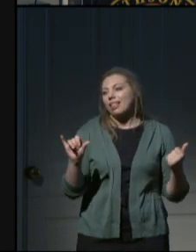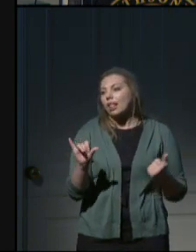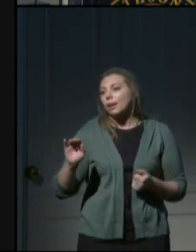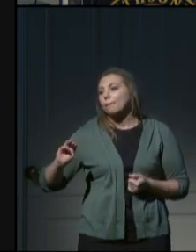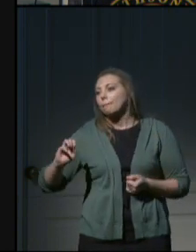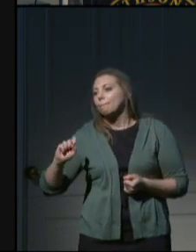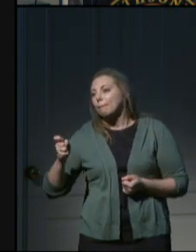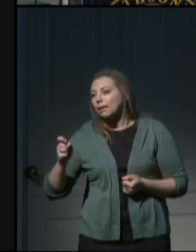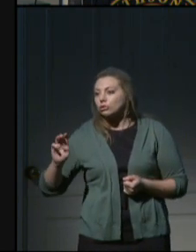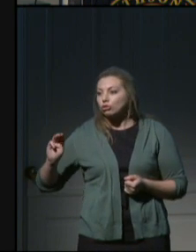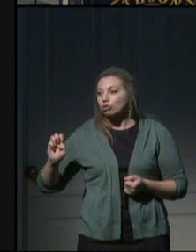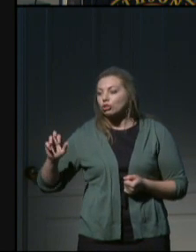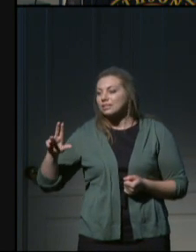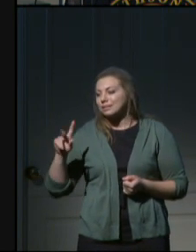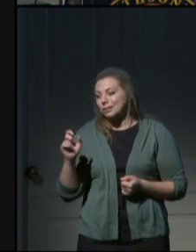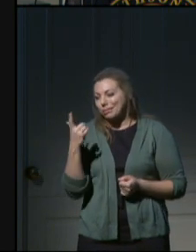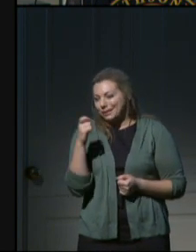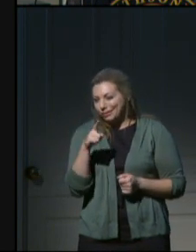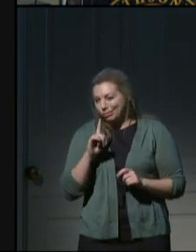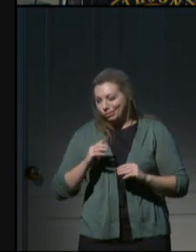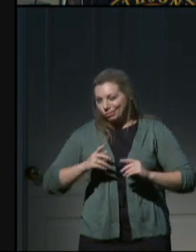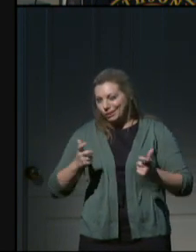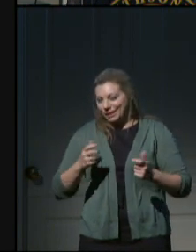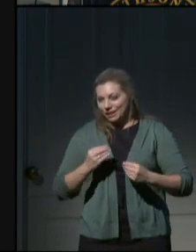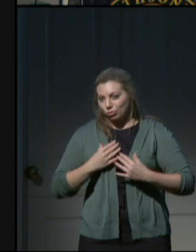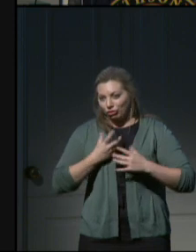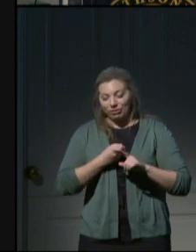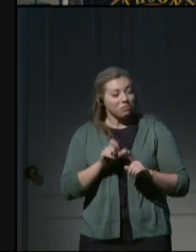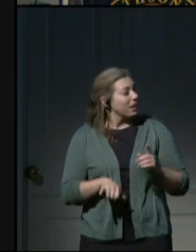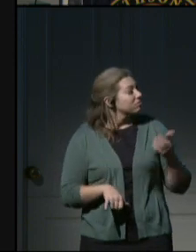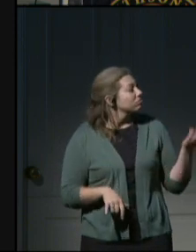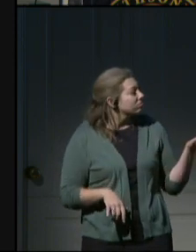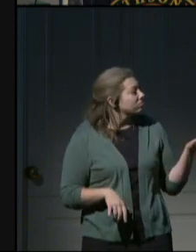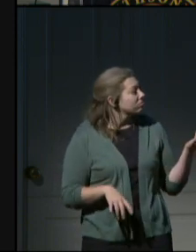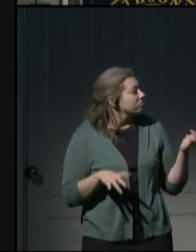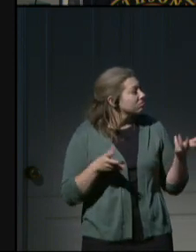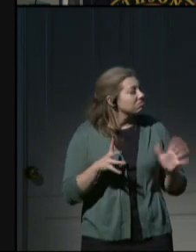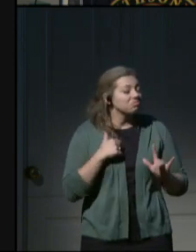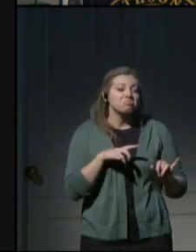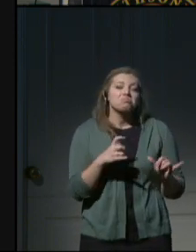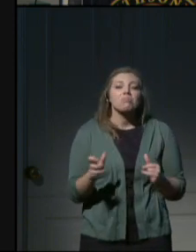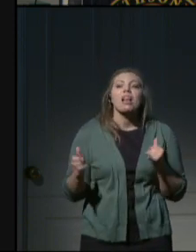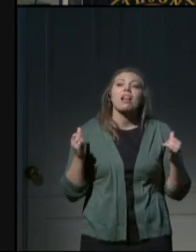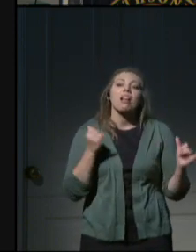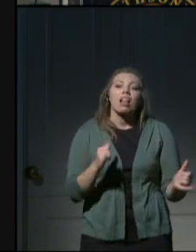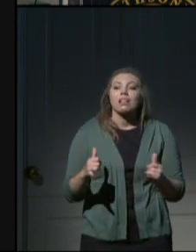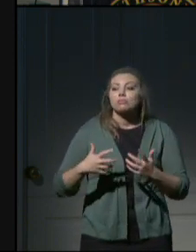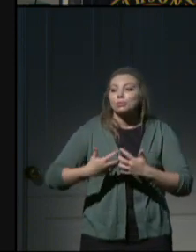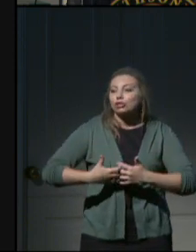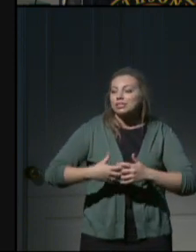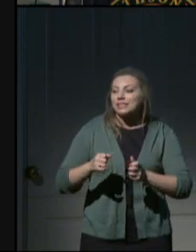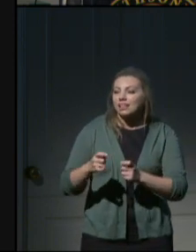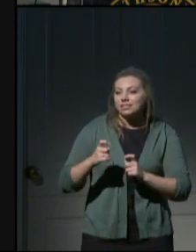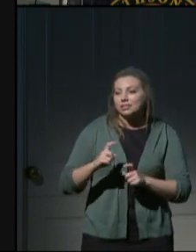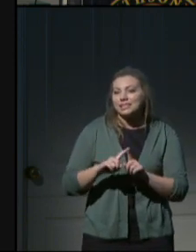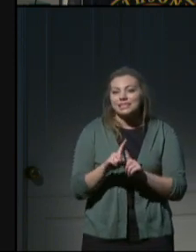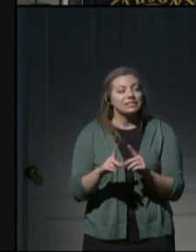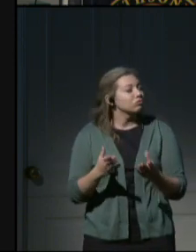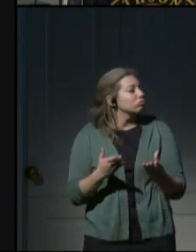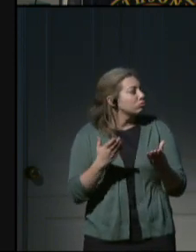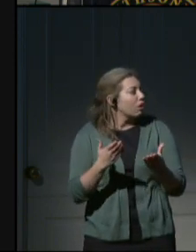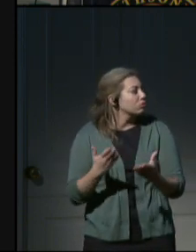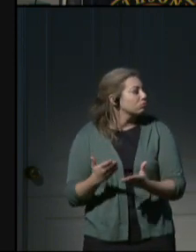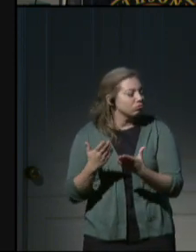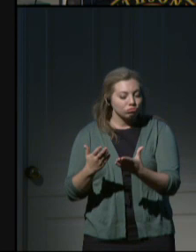was the big inspiration from this. And yes, it allows me then to just play around and have the machine give me all these